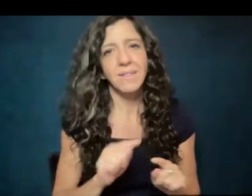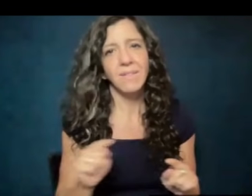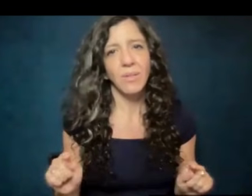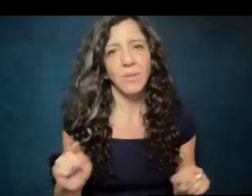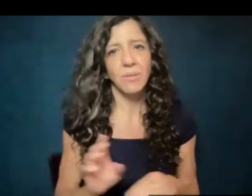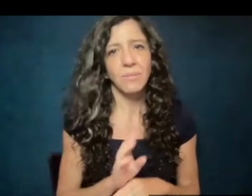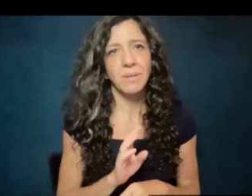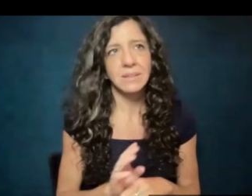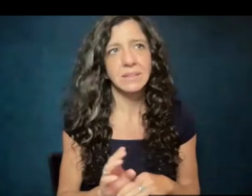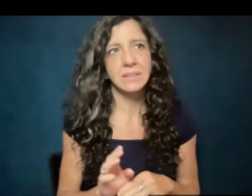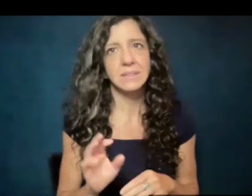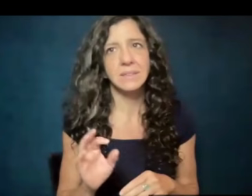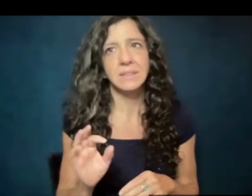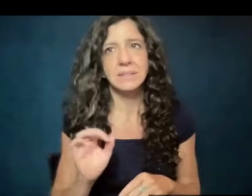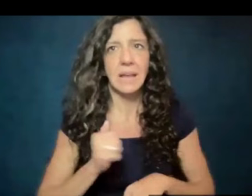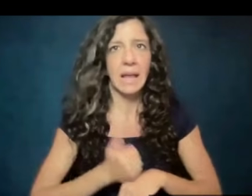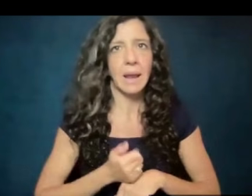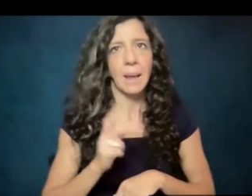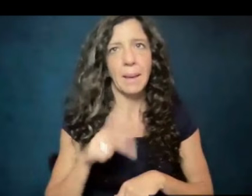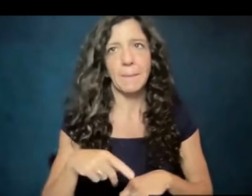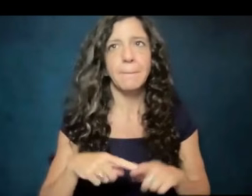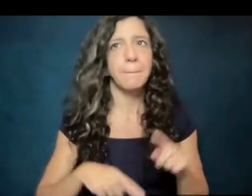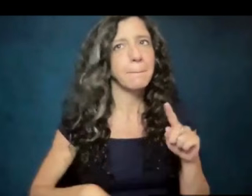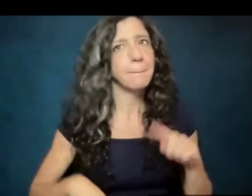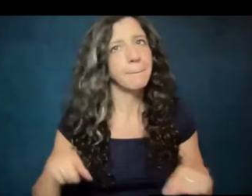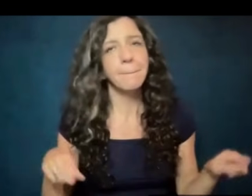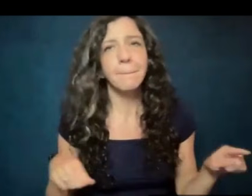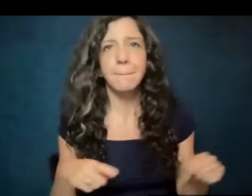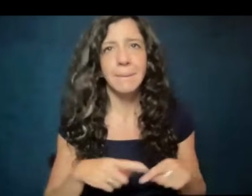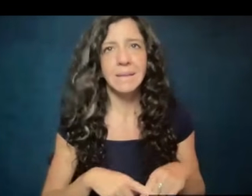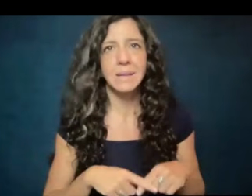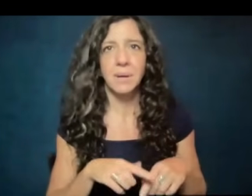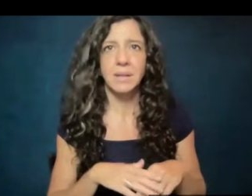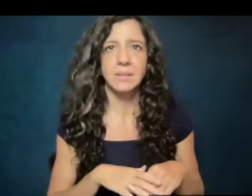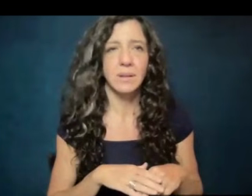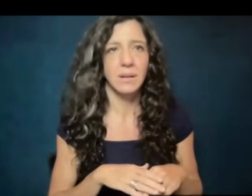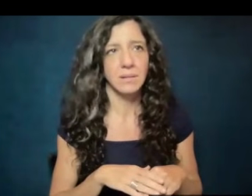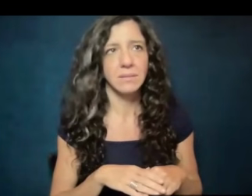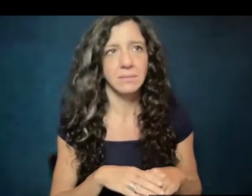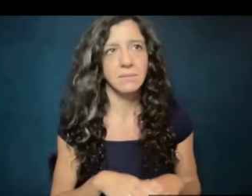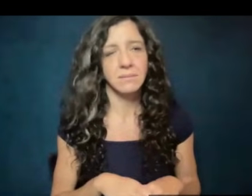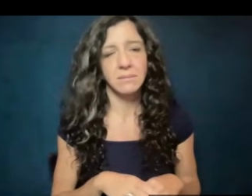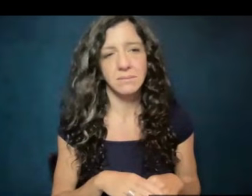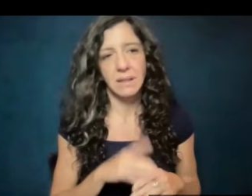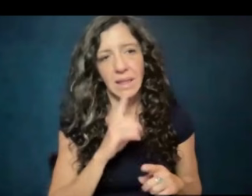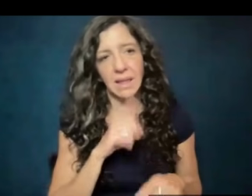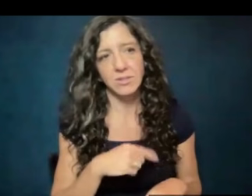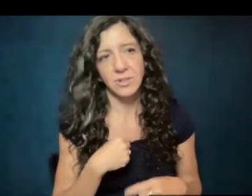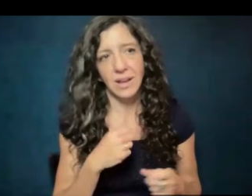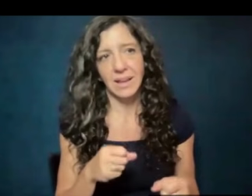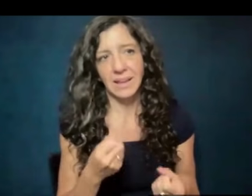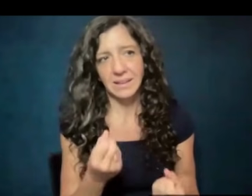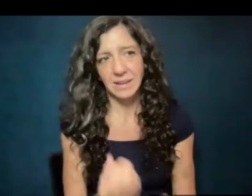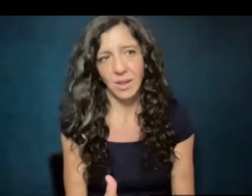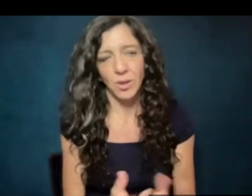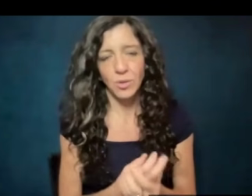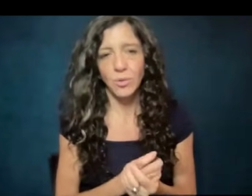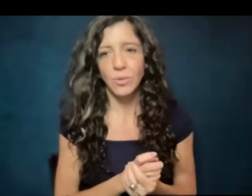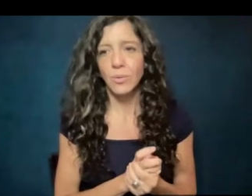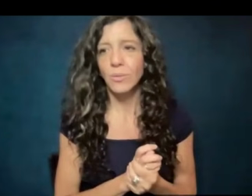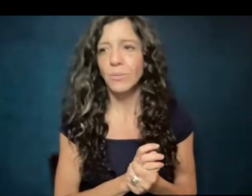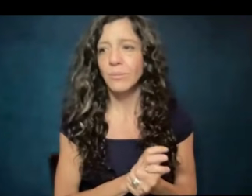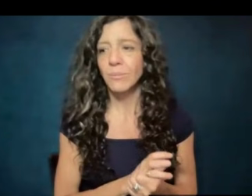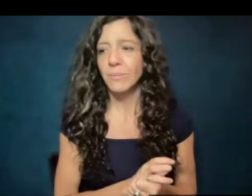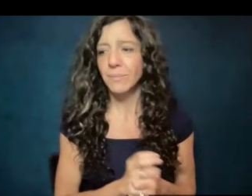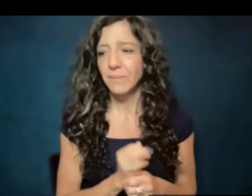business formats may very well change any answer that we give you. And I think in most cases, if people